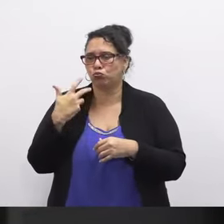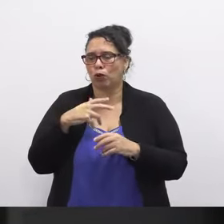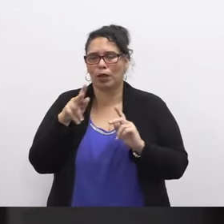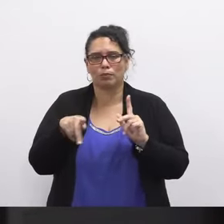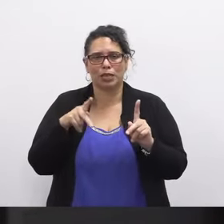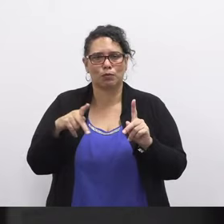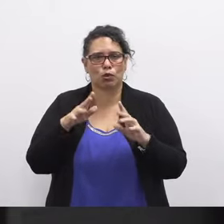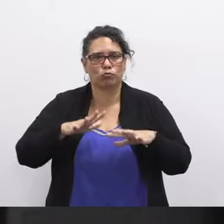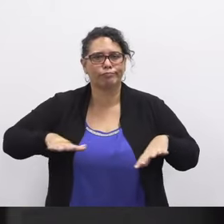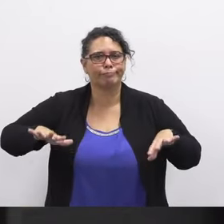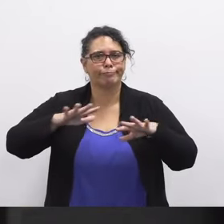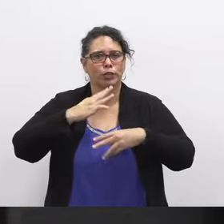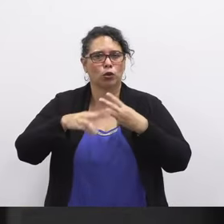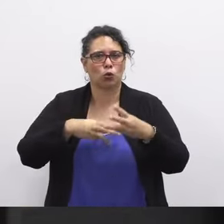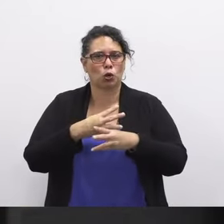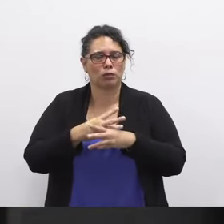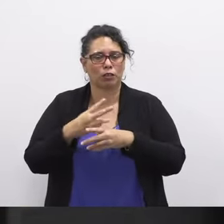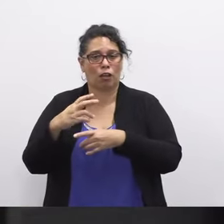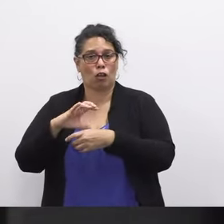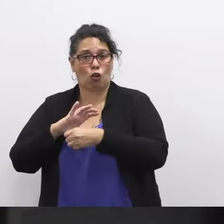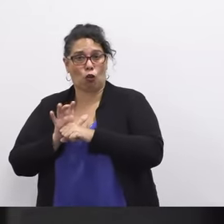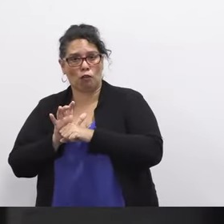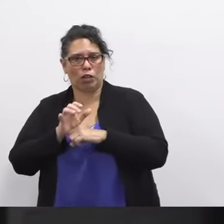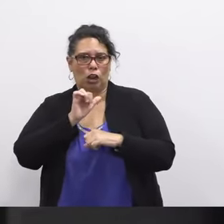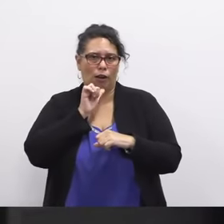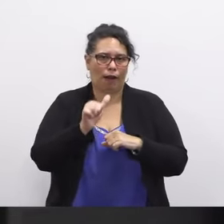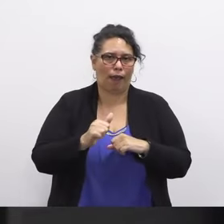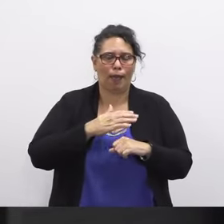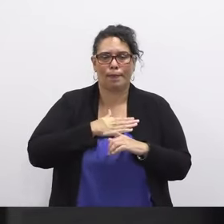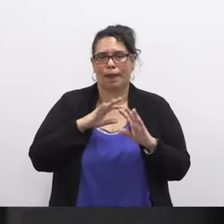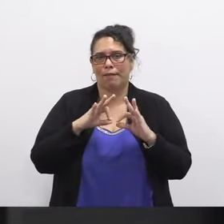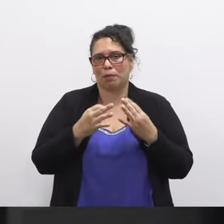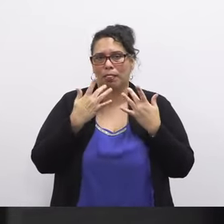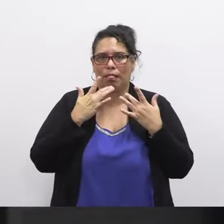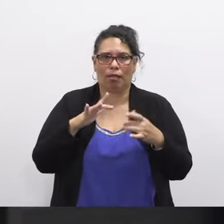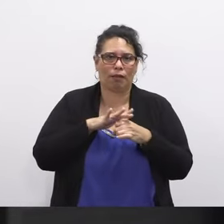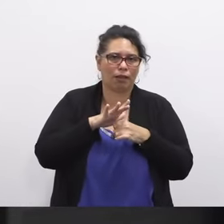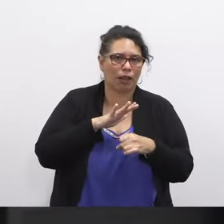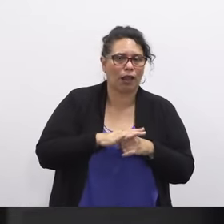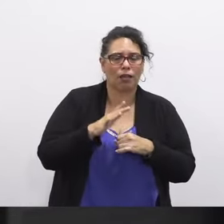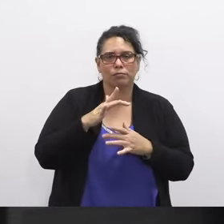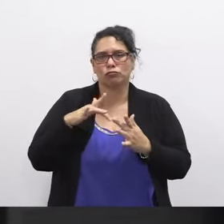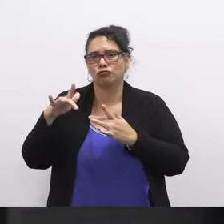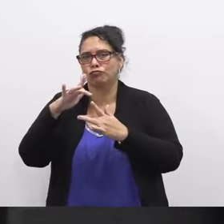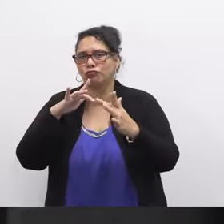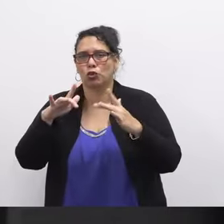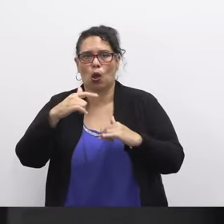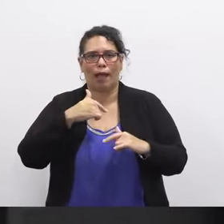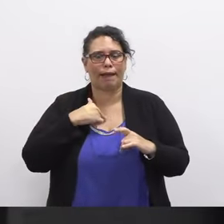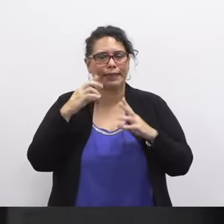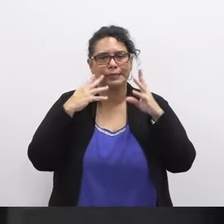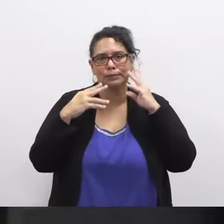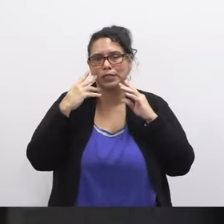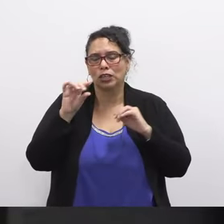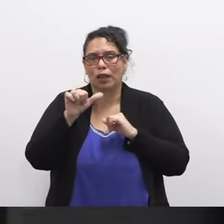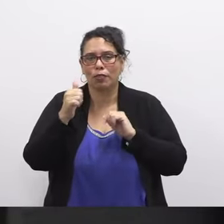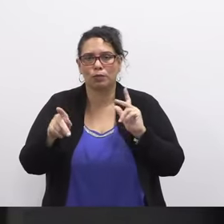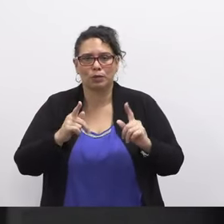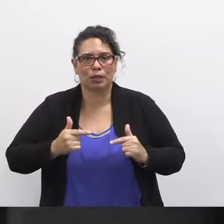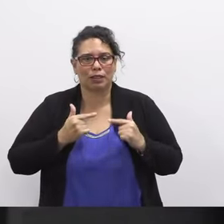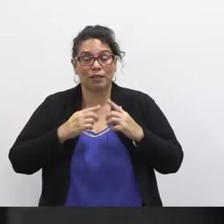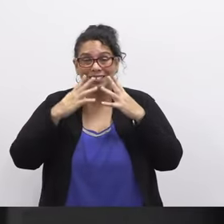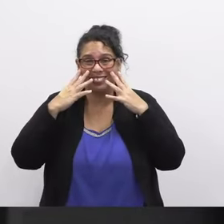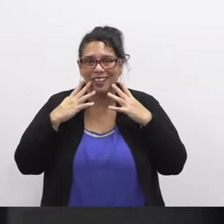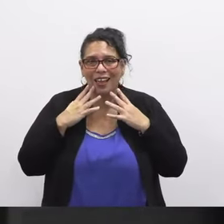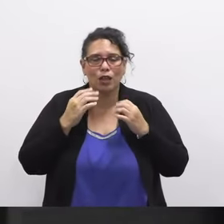COVID-19 or not. My family has been fortunate enough to take me on trips so that I can experience how others live. Sadly, most of